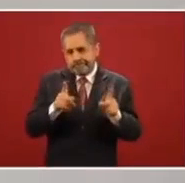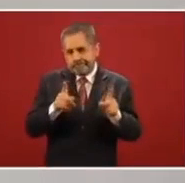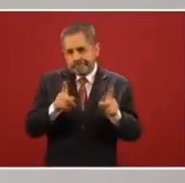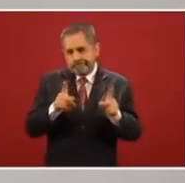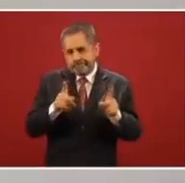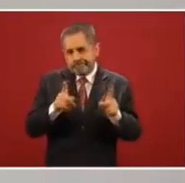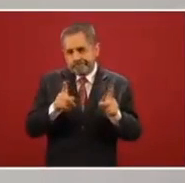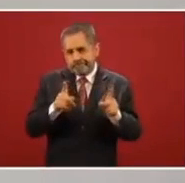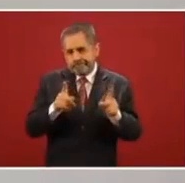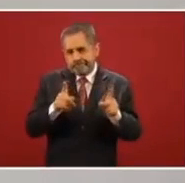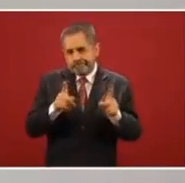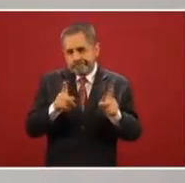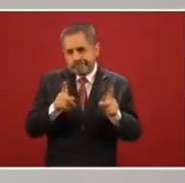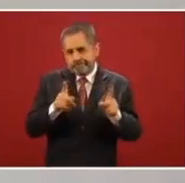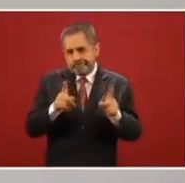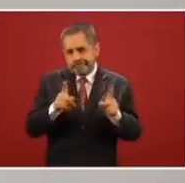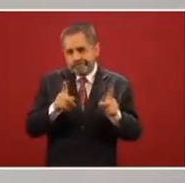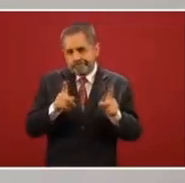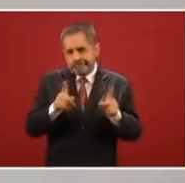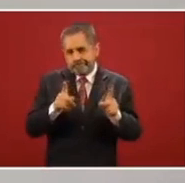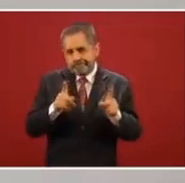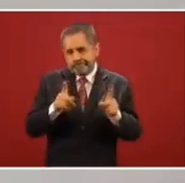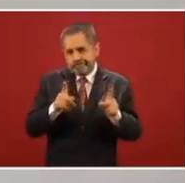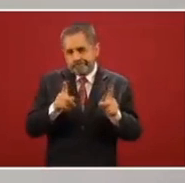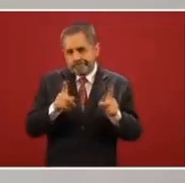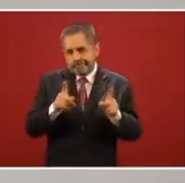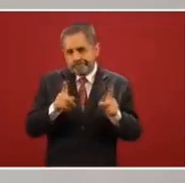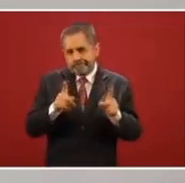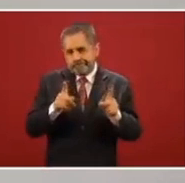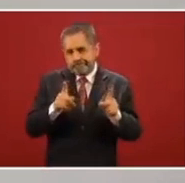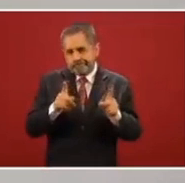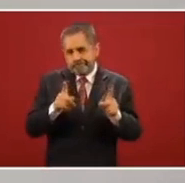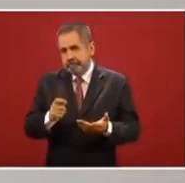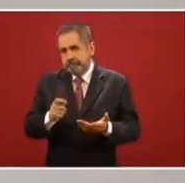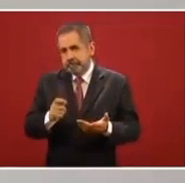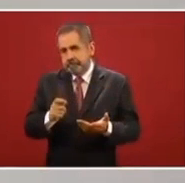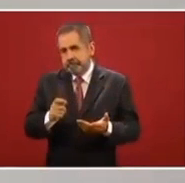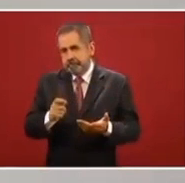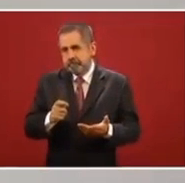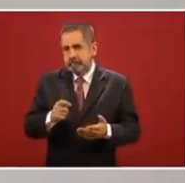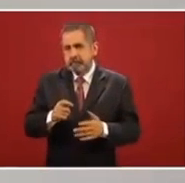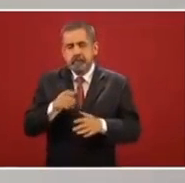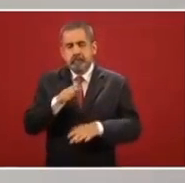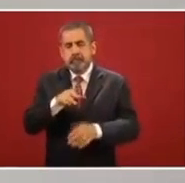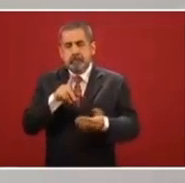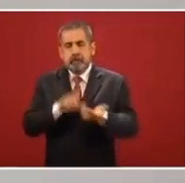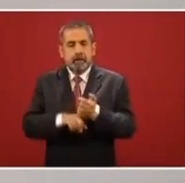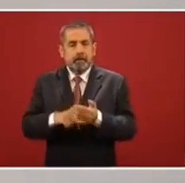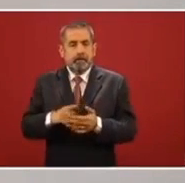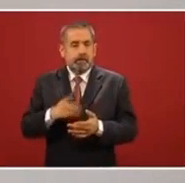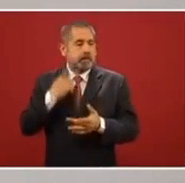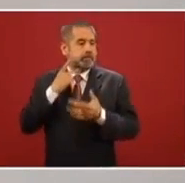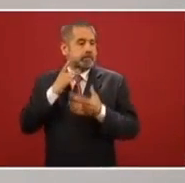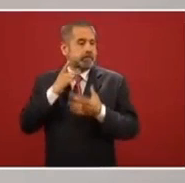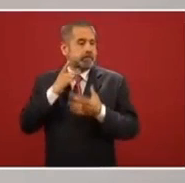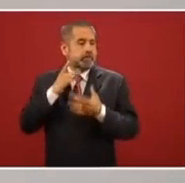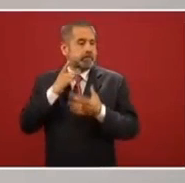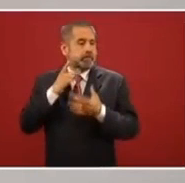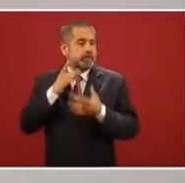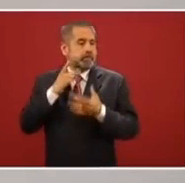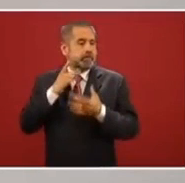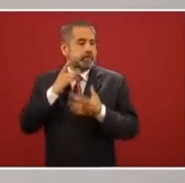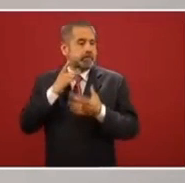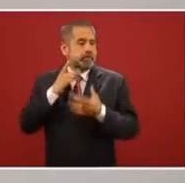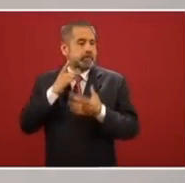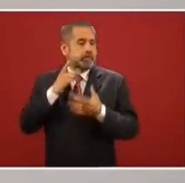me And when I speak of wills, political wills, quiero referir a la política partidaria o la política